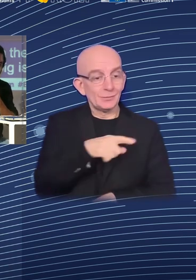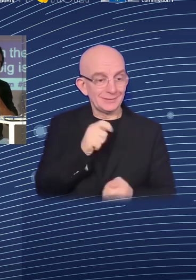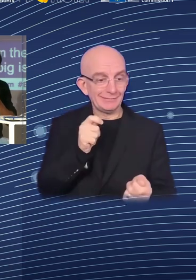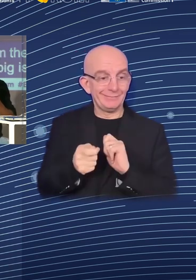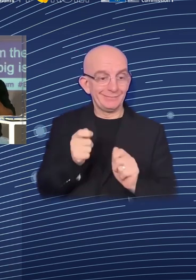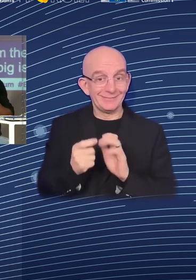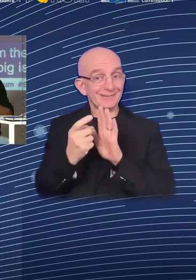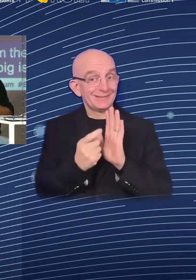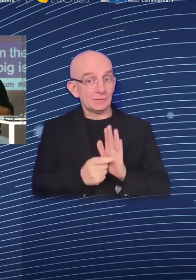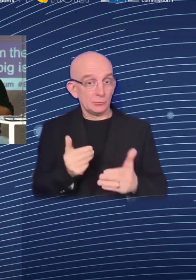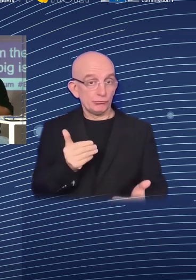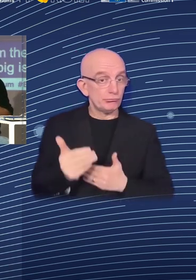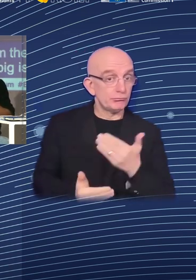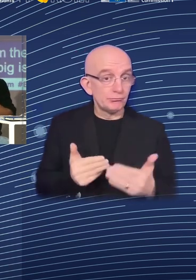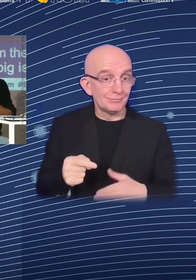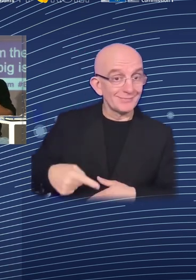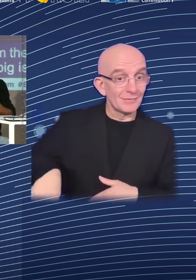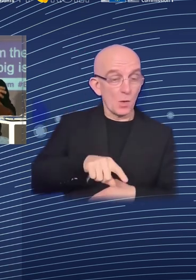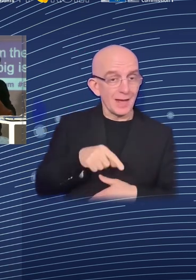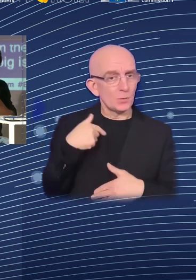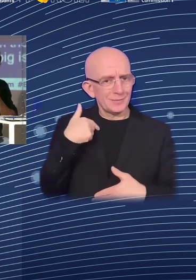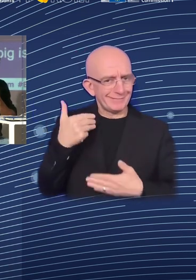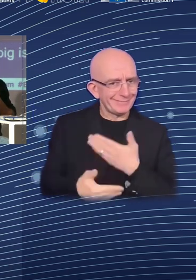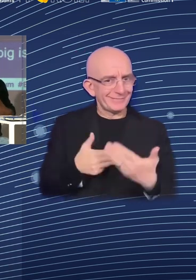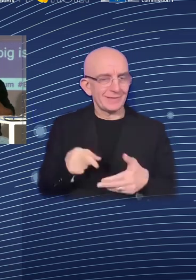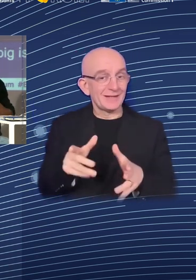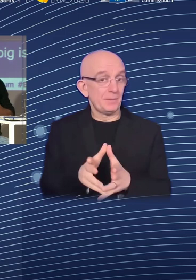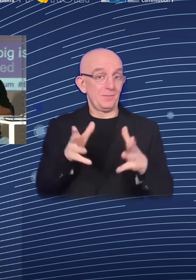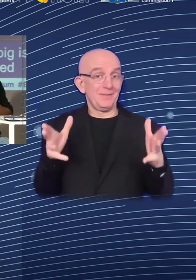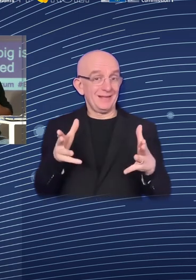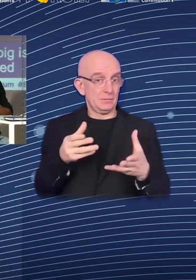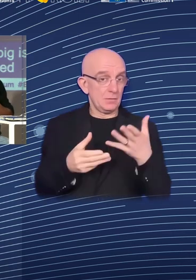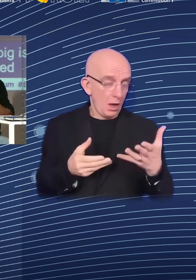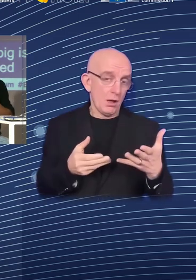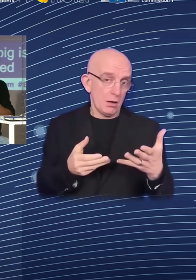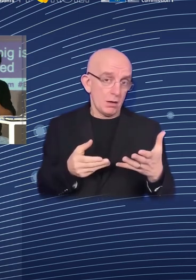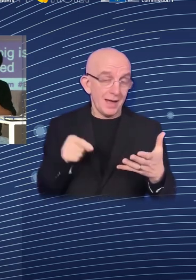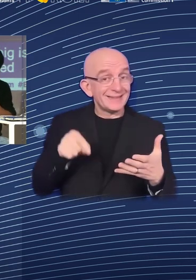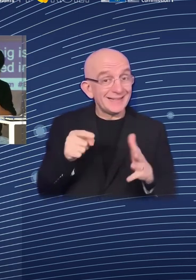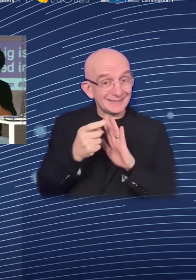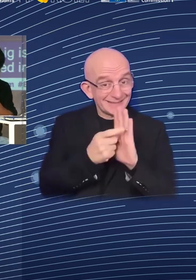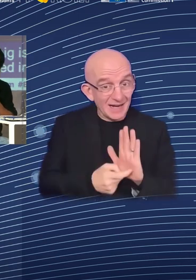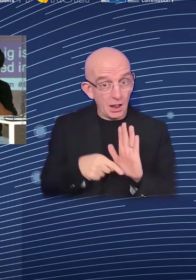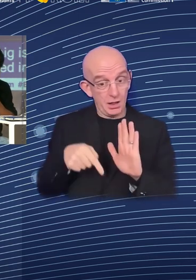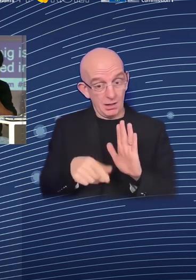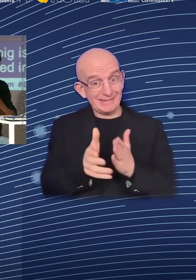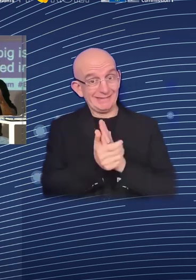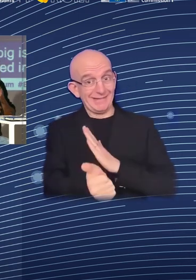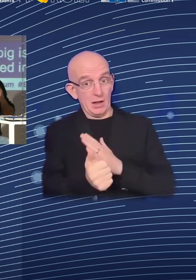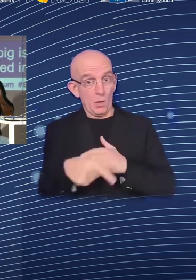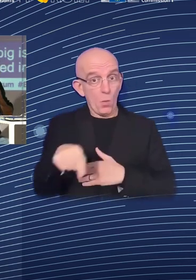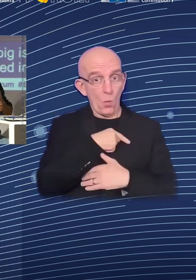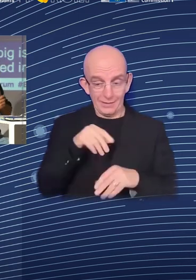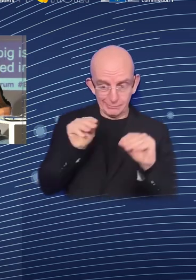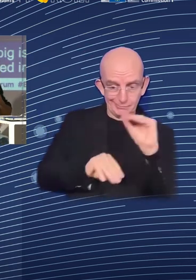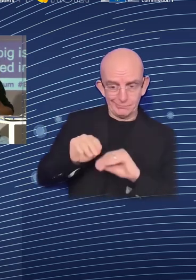need in your work, in your everyday life, with your family, and so on. But it can be quite demanding. When